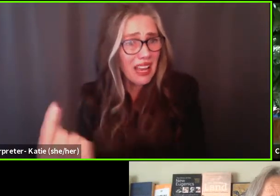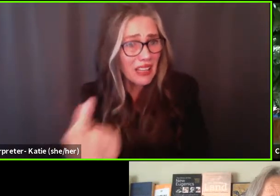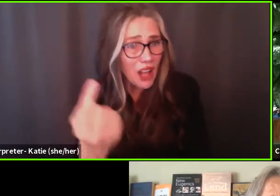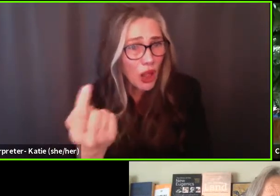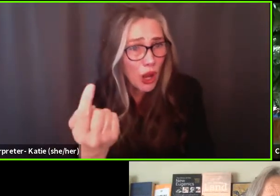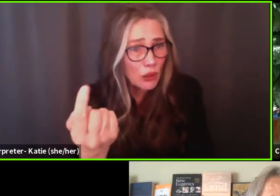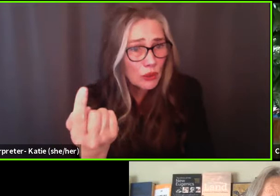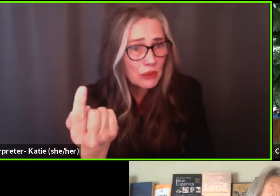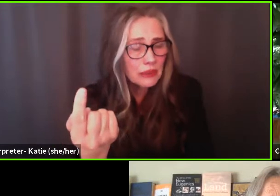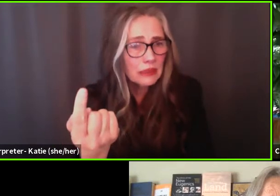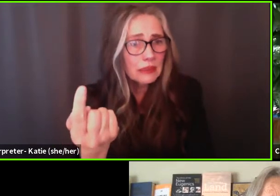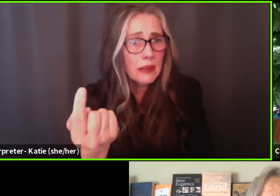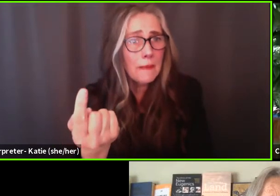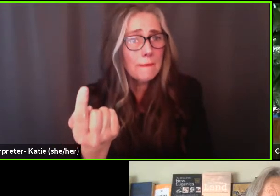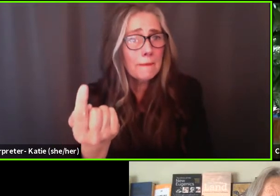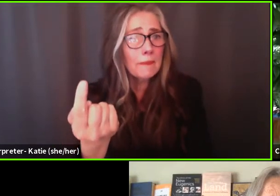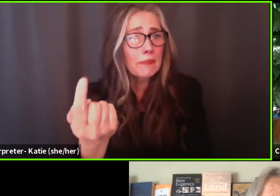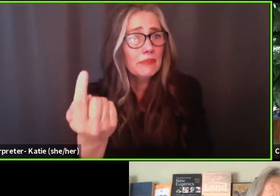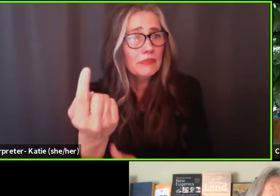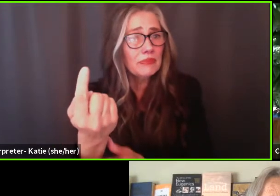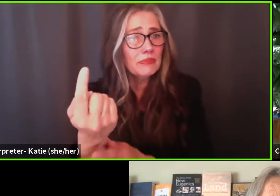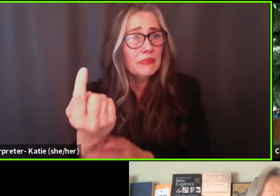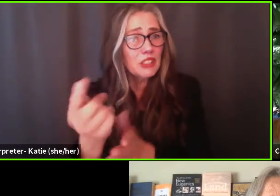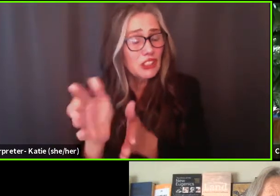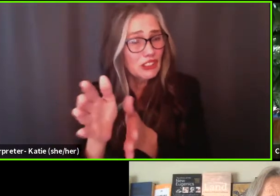i raised this because